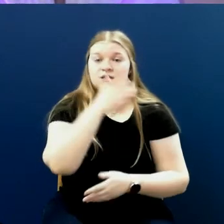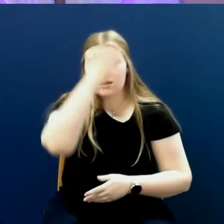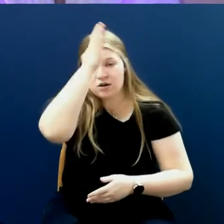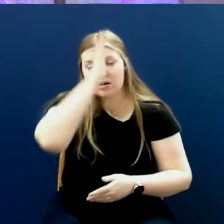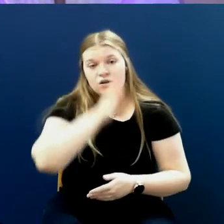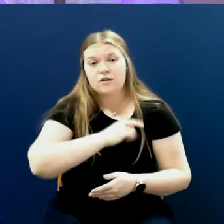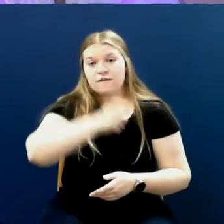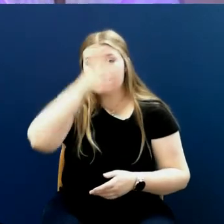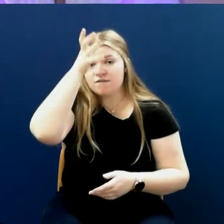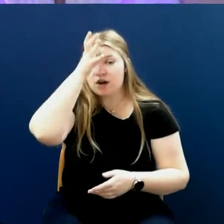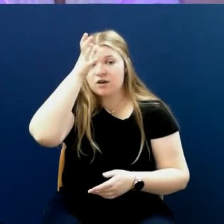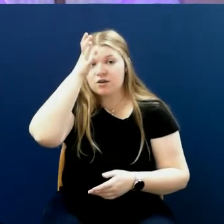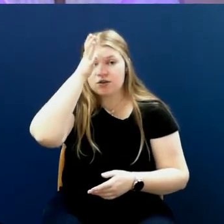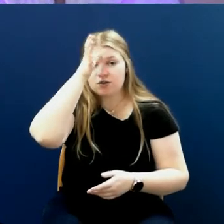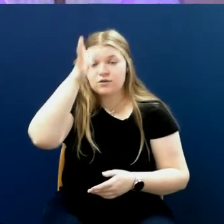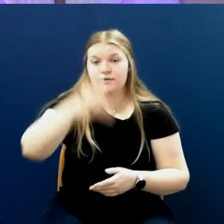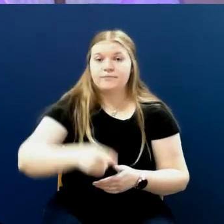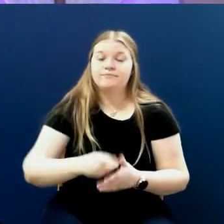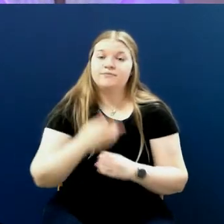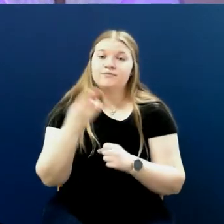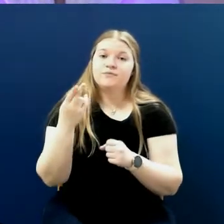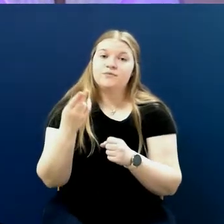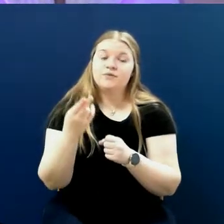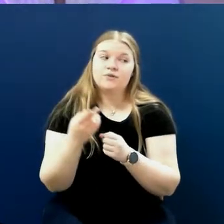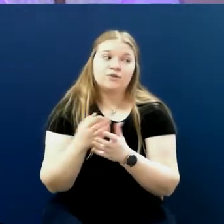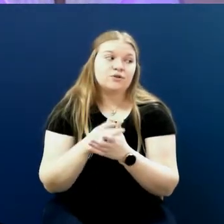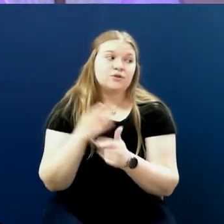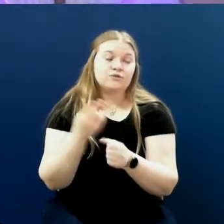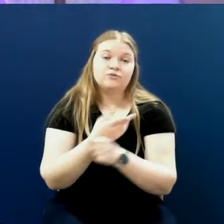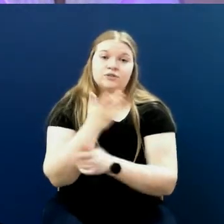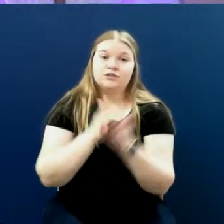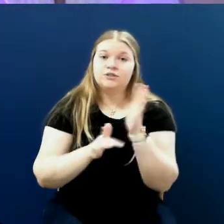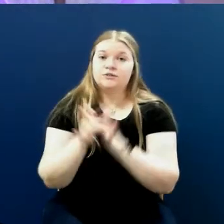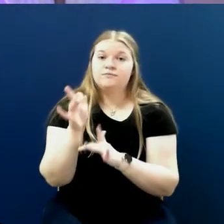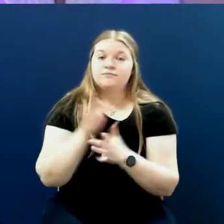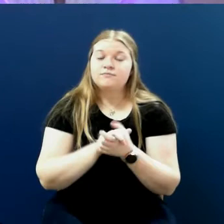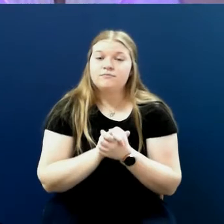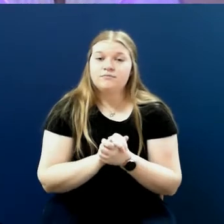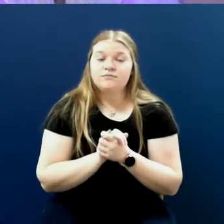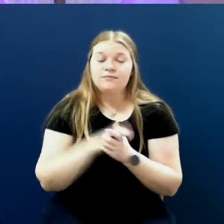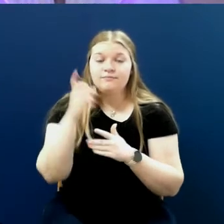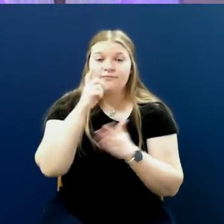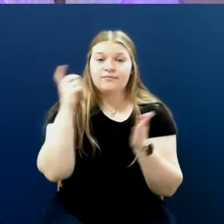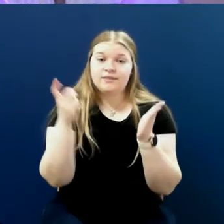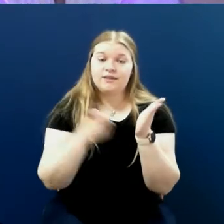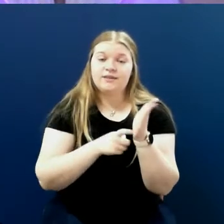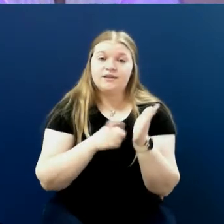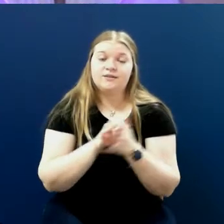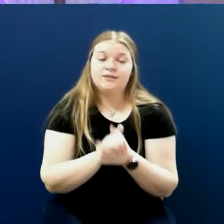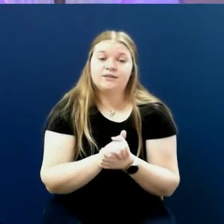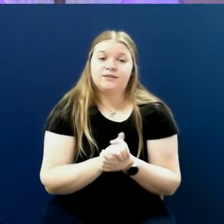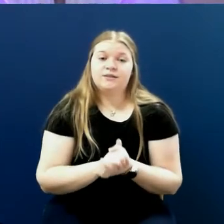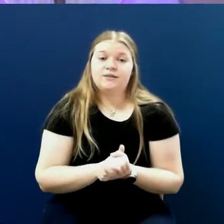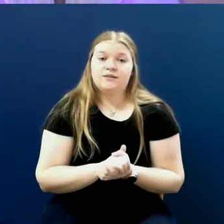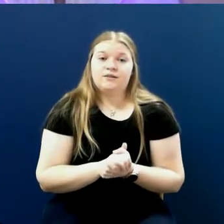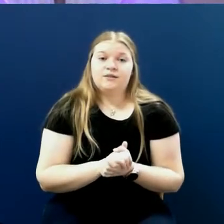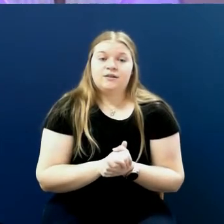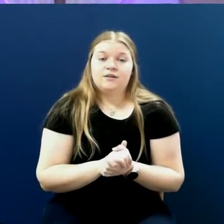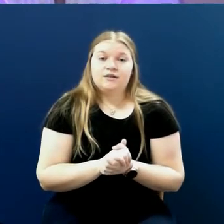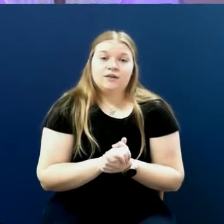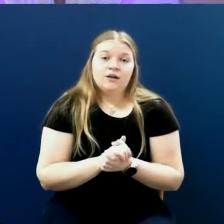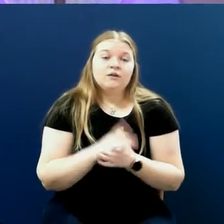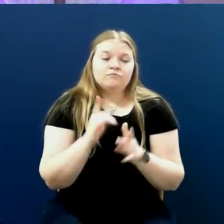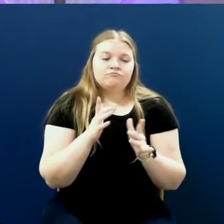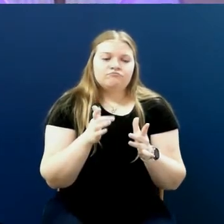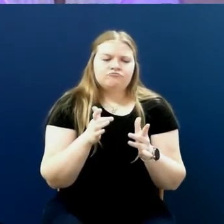the Father through him. That is what we are called to do. Now notice this. I just want to park for a